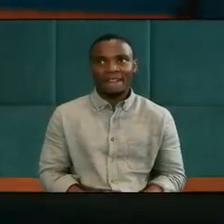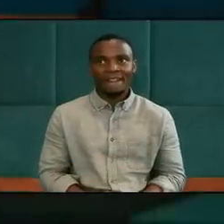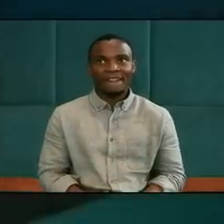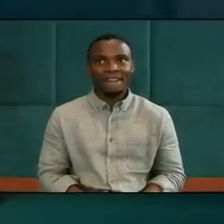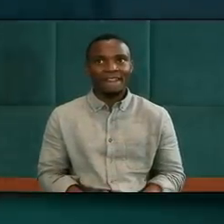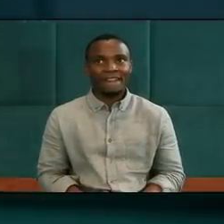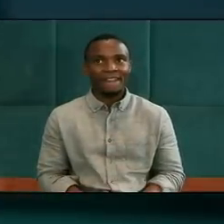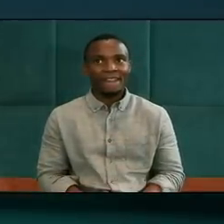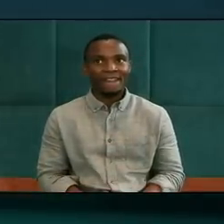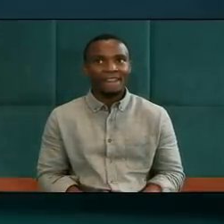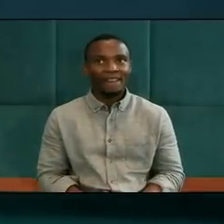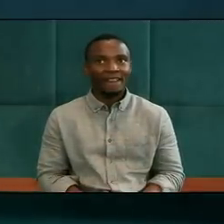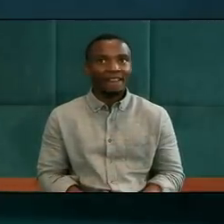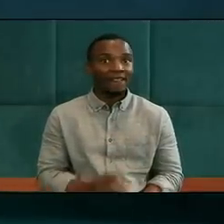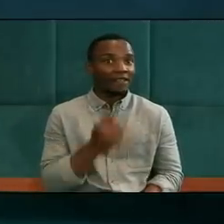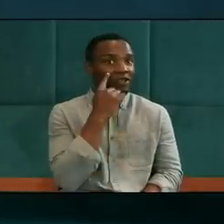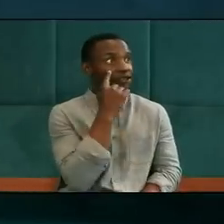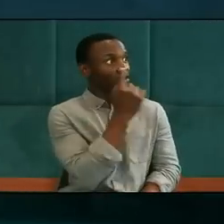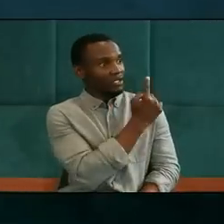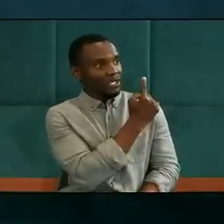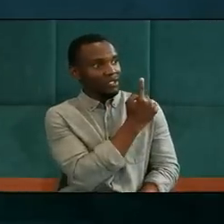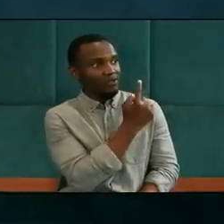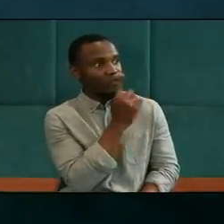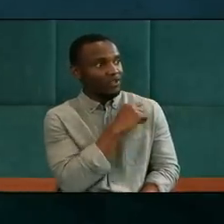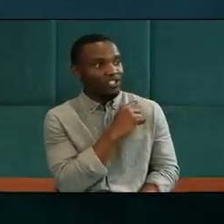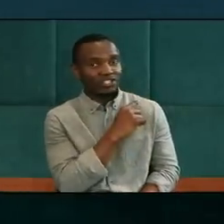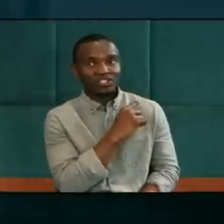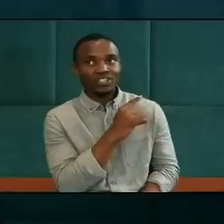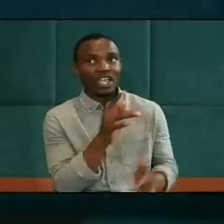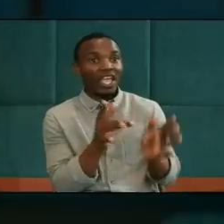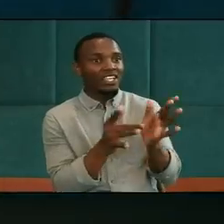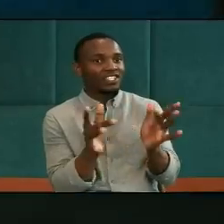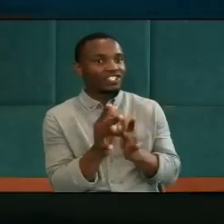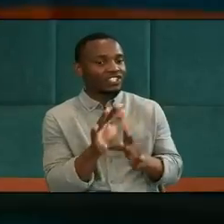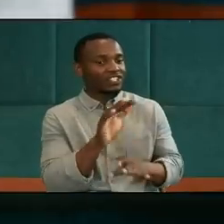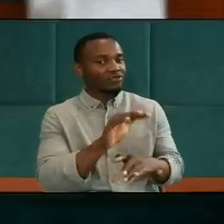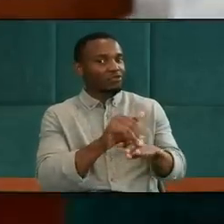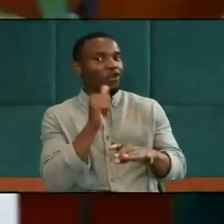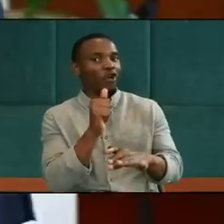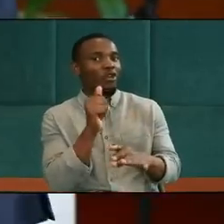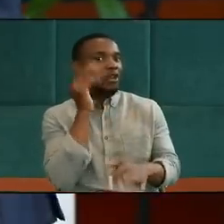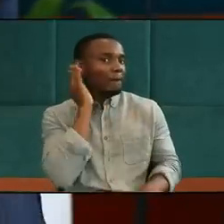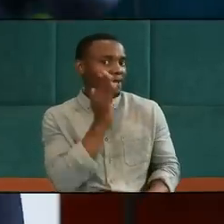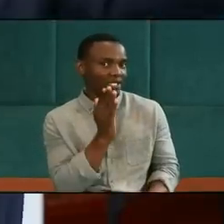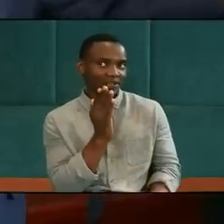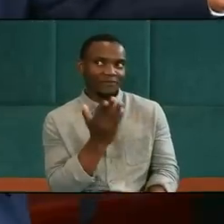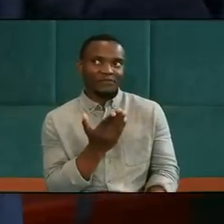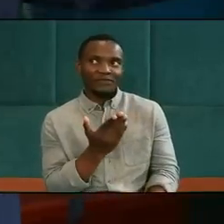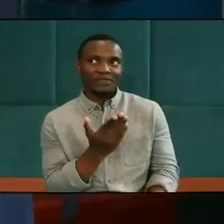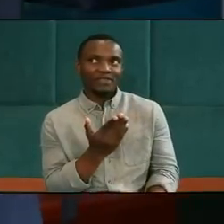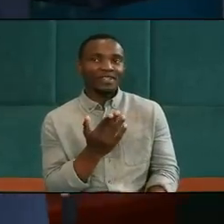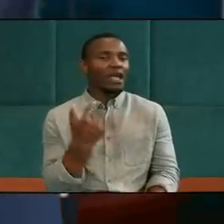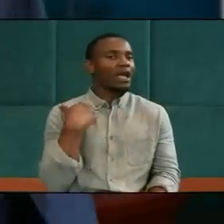Hang on. Have you seen the text? Jesus called Peter. You know,